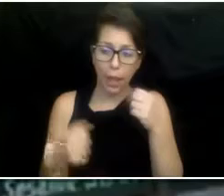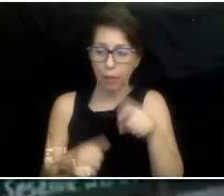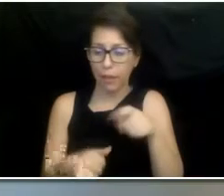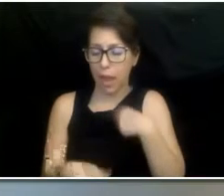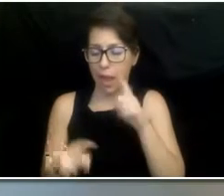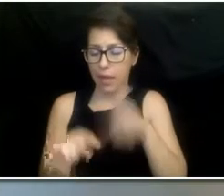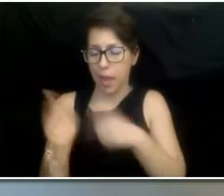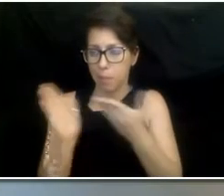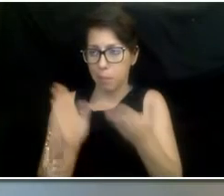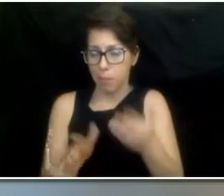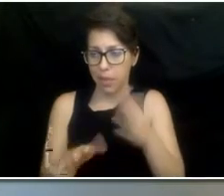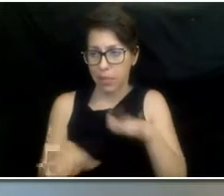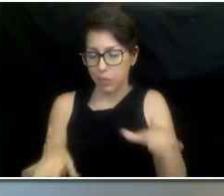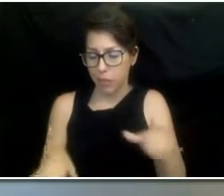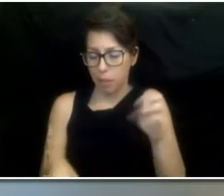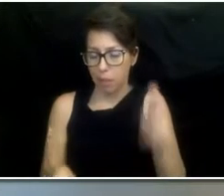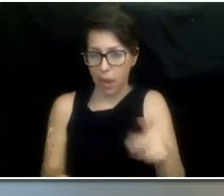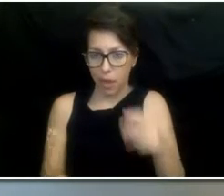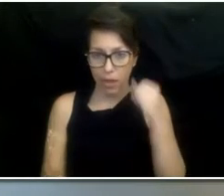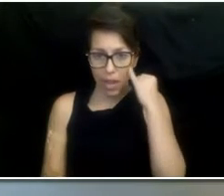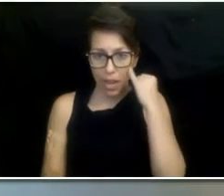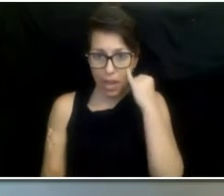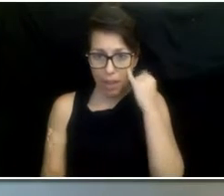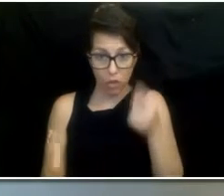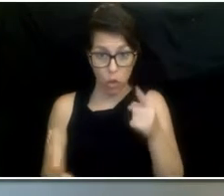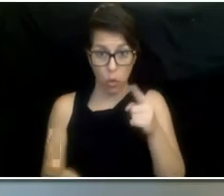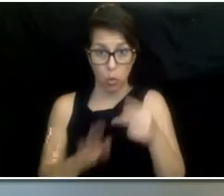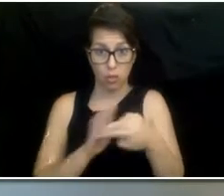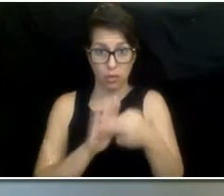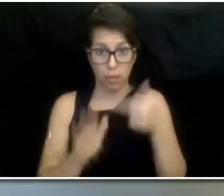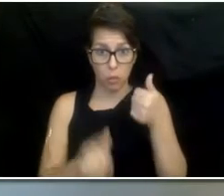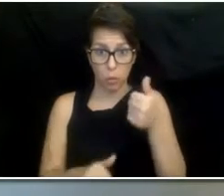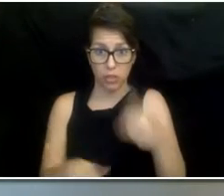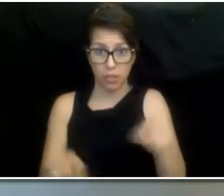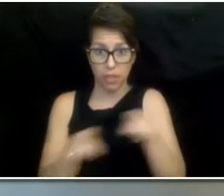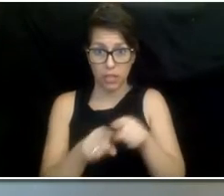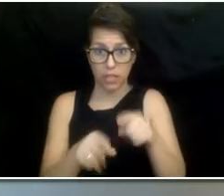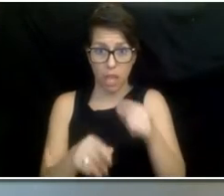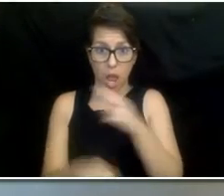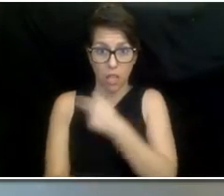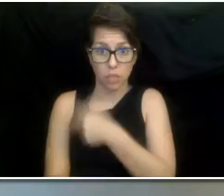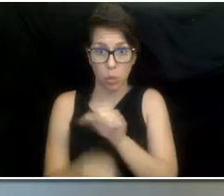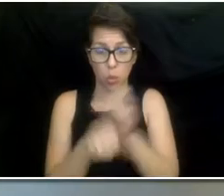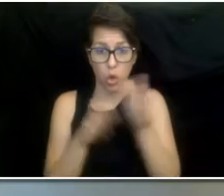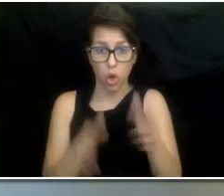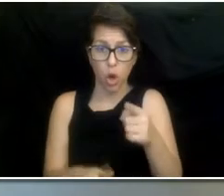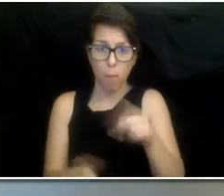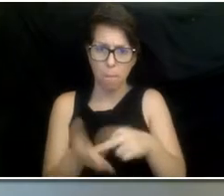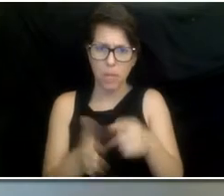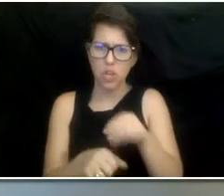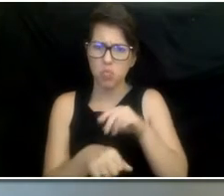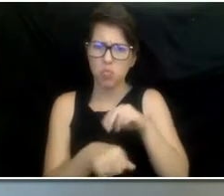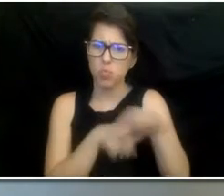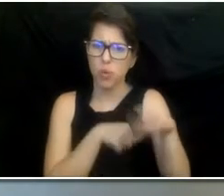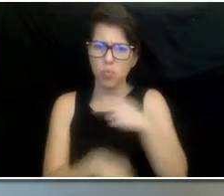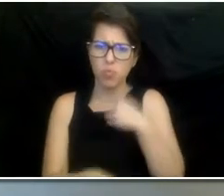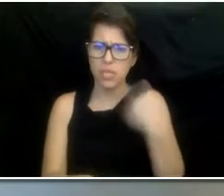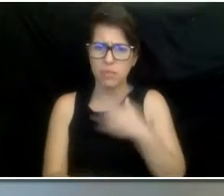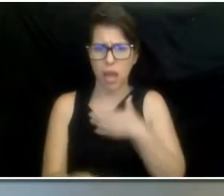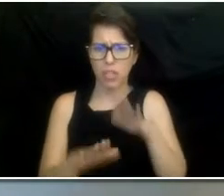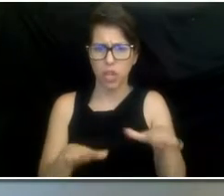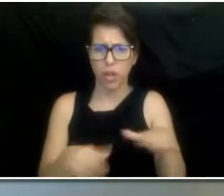Professionals in place to to address it but we are going to have um a volume there there's no way that post